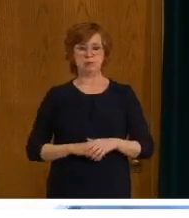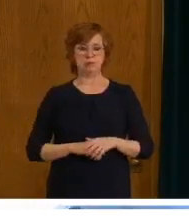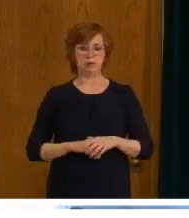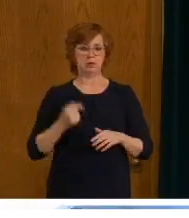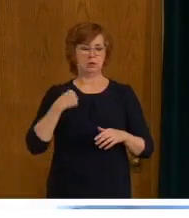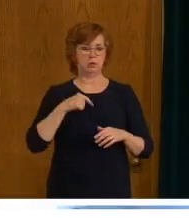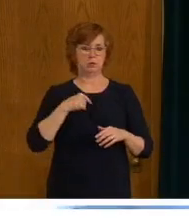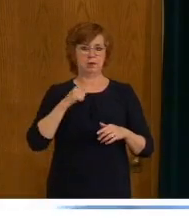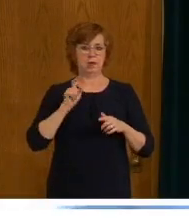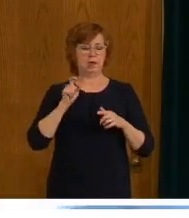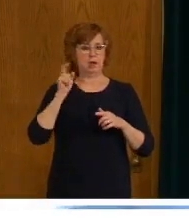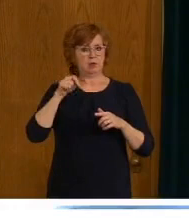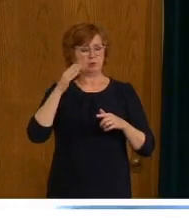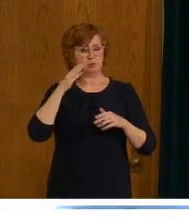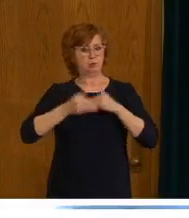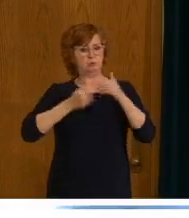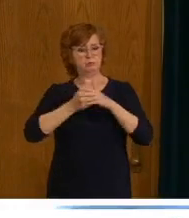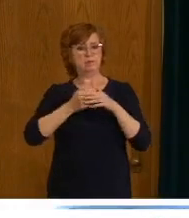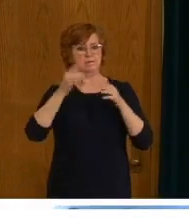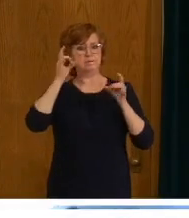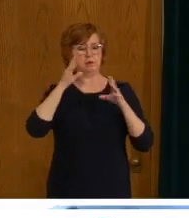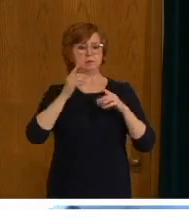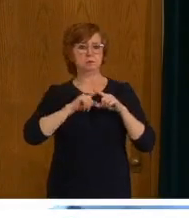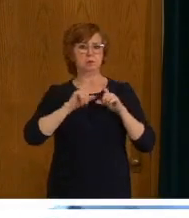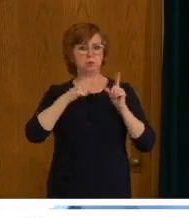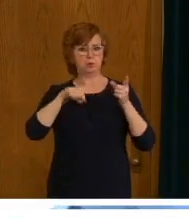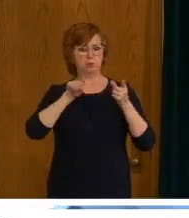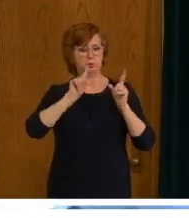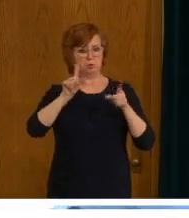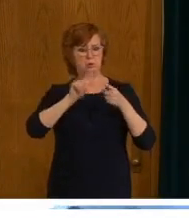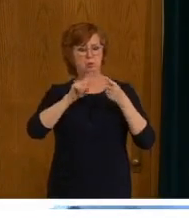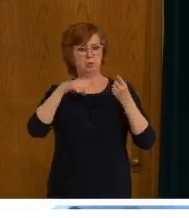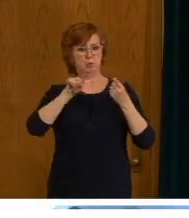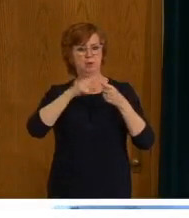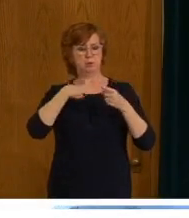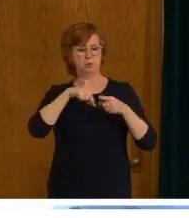complacent and go as soon as we are eligible. Thank you.